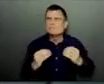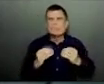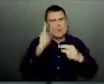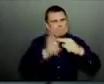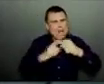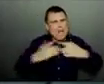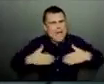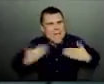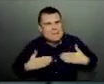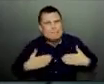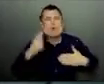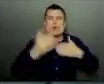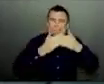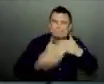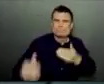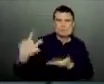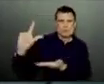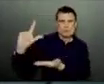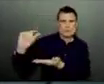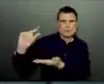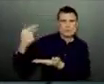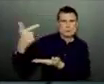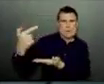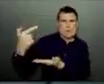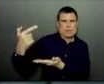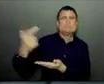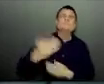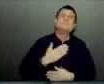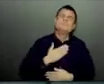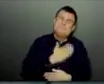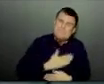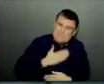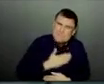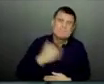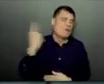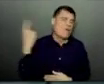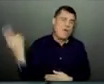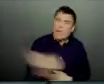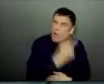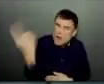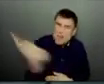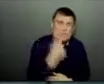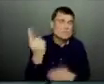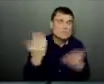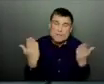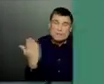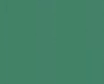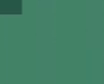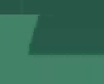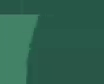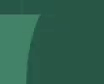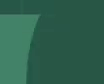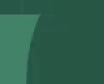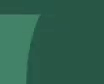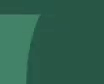by getting through this together, being kind, and being calm, and being safe. Thank you.